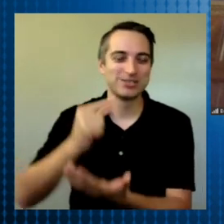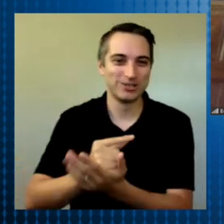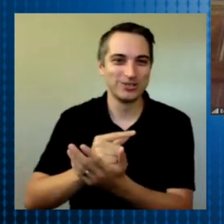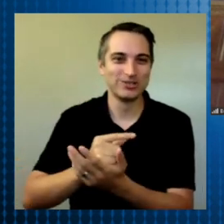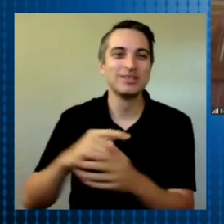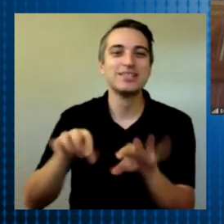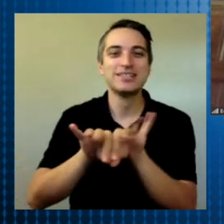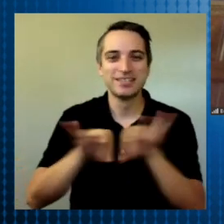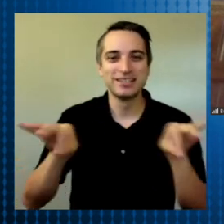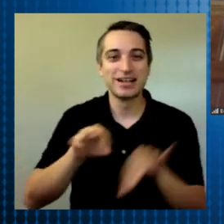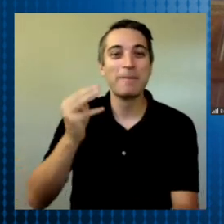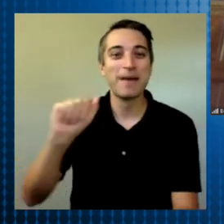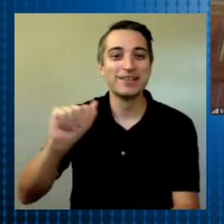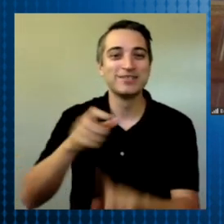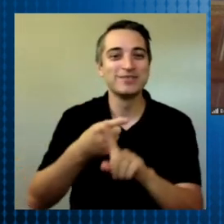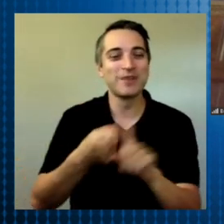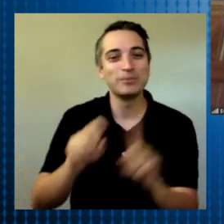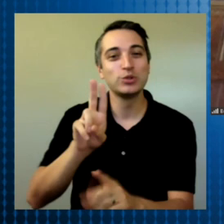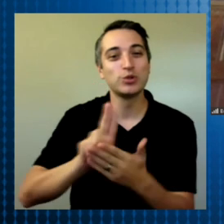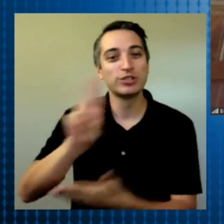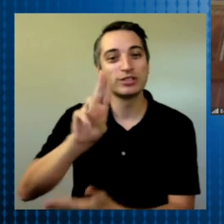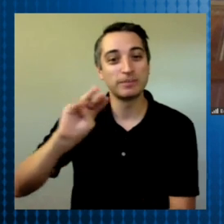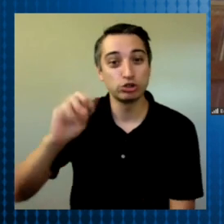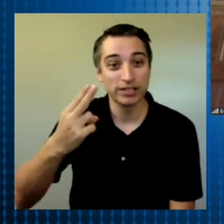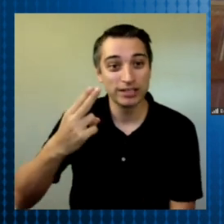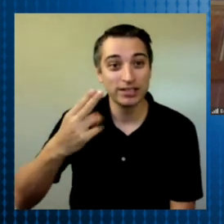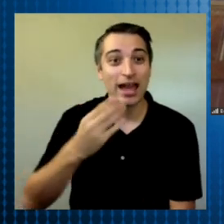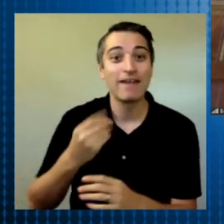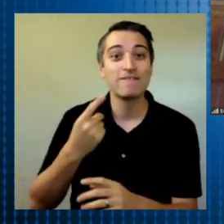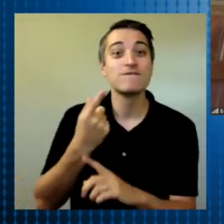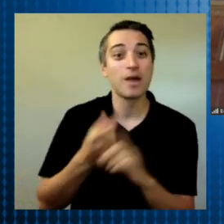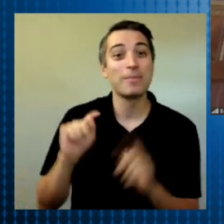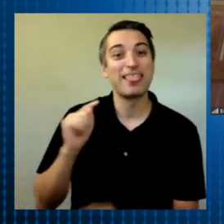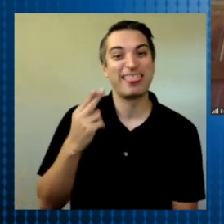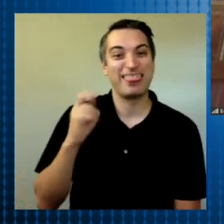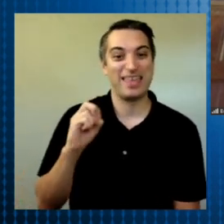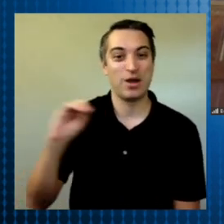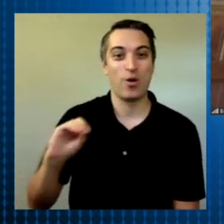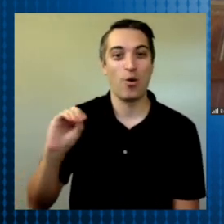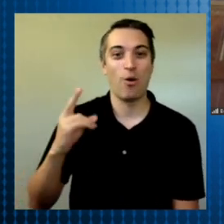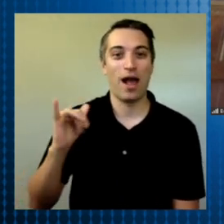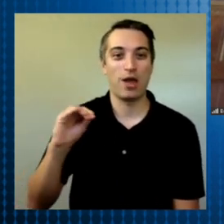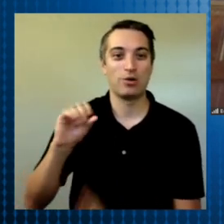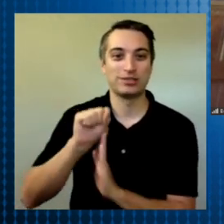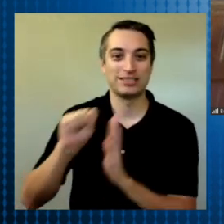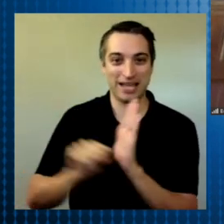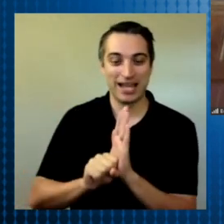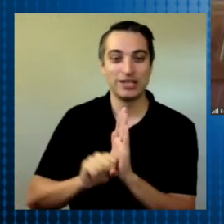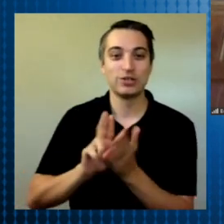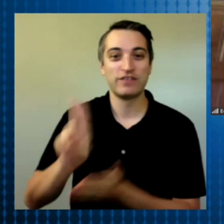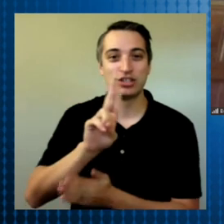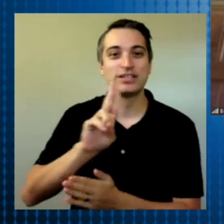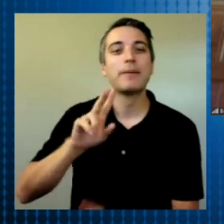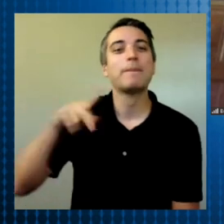from University of Michigan. And from The Ohio State University, he received a PhD.